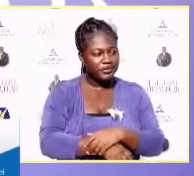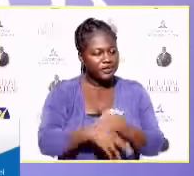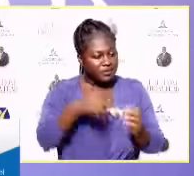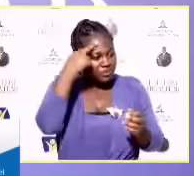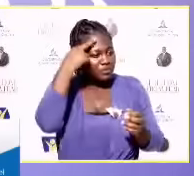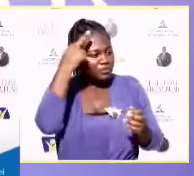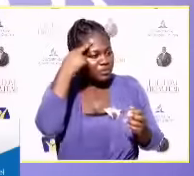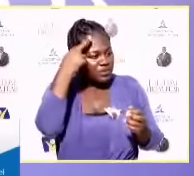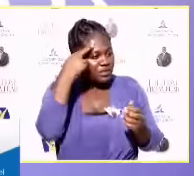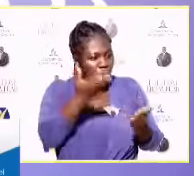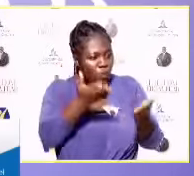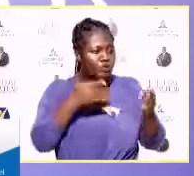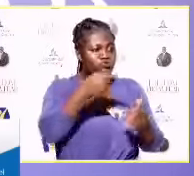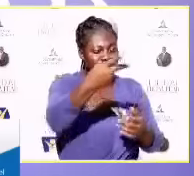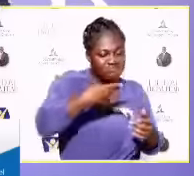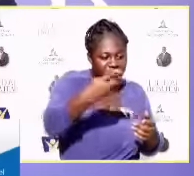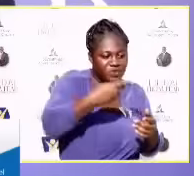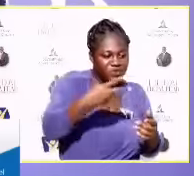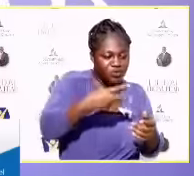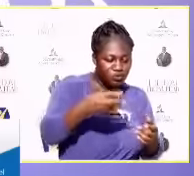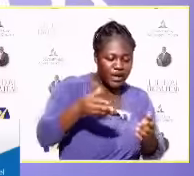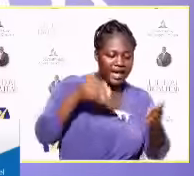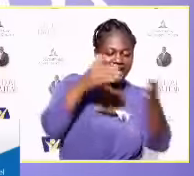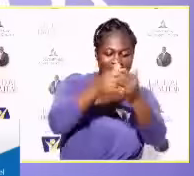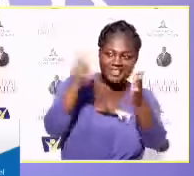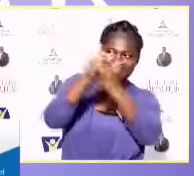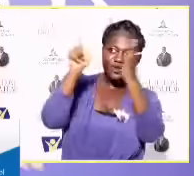Therefore, he wants you and me to do what?